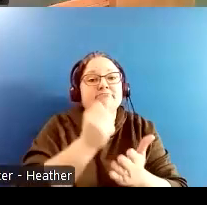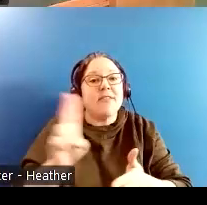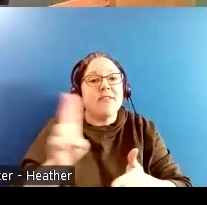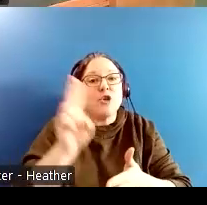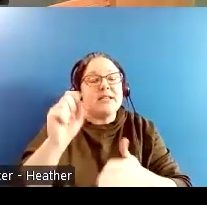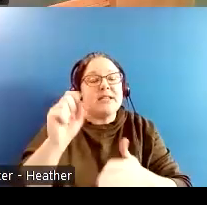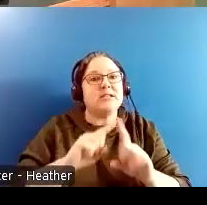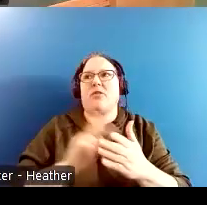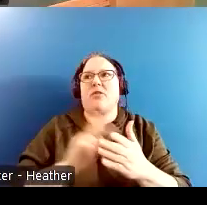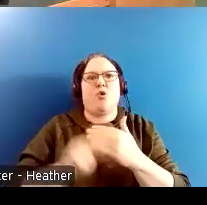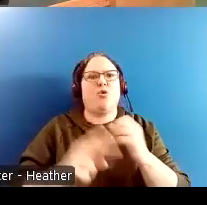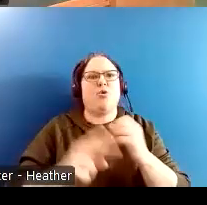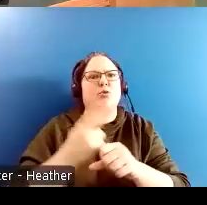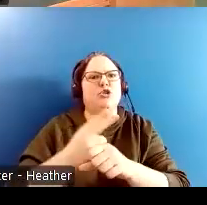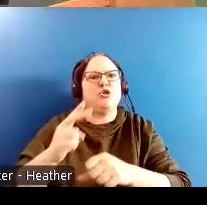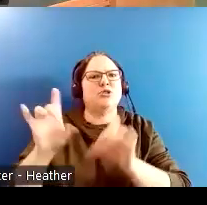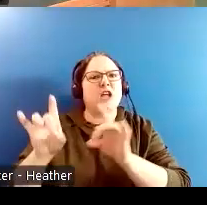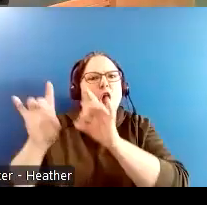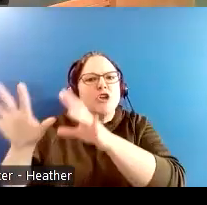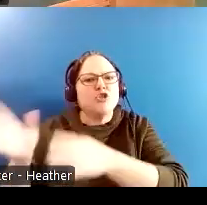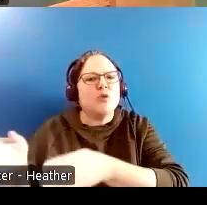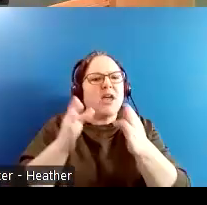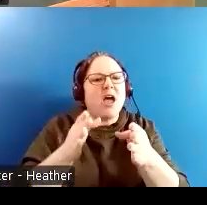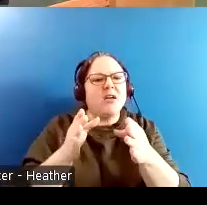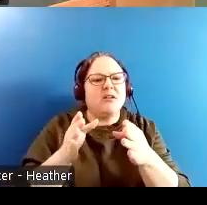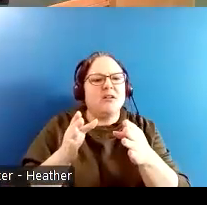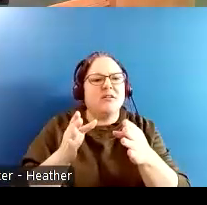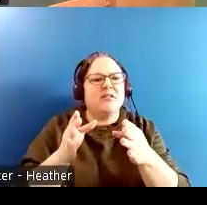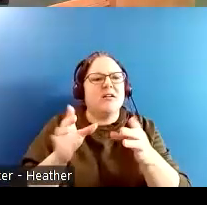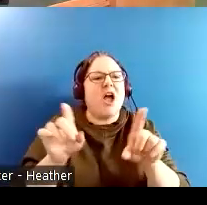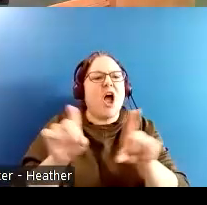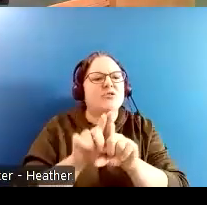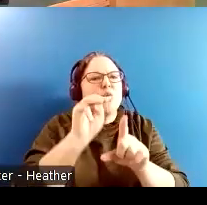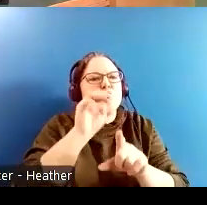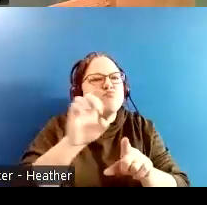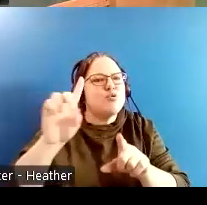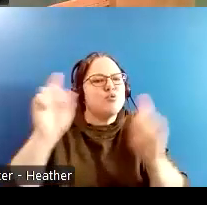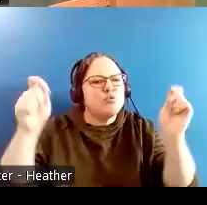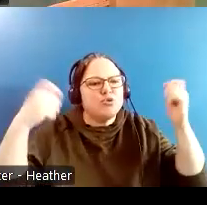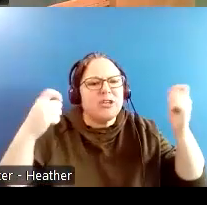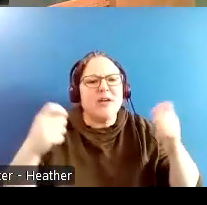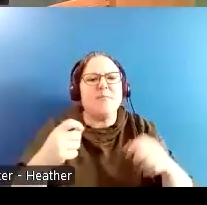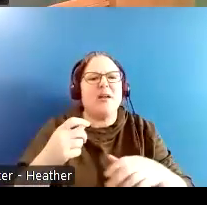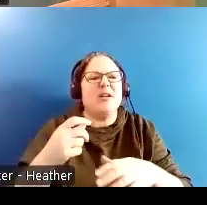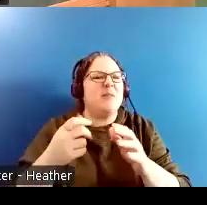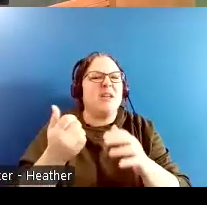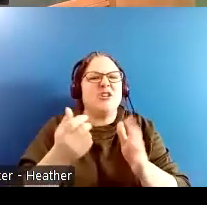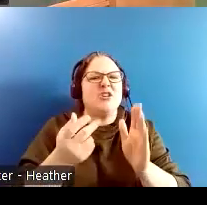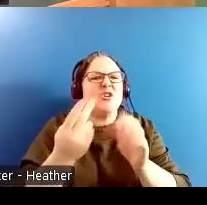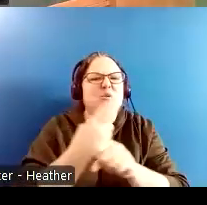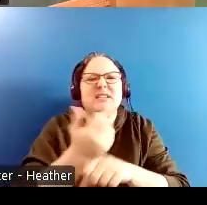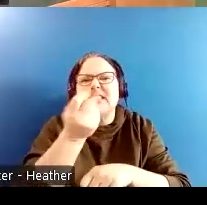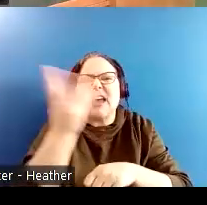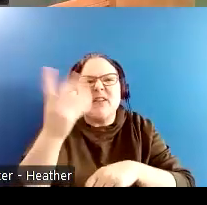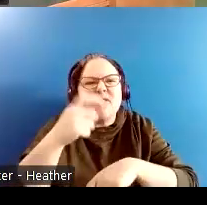used, like in Australia. Mood Gym, the article mentions, had been used 250,000 times. There were programs I mentioned,